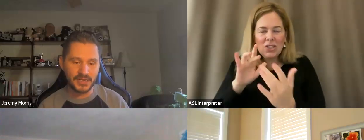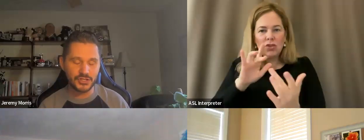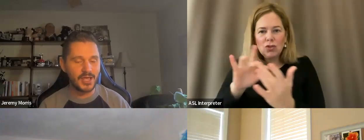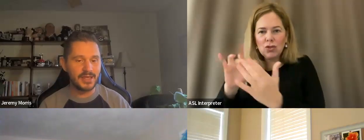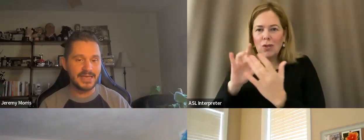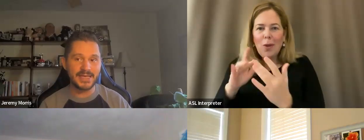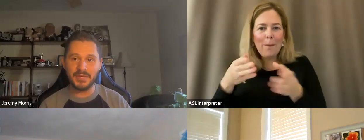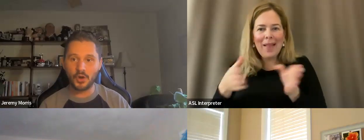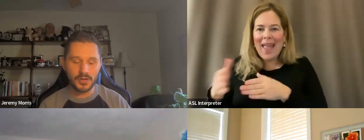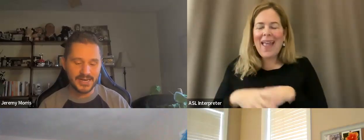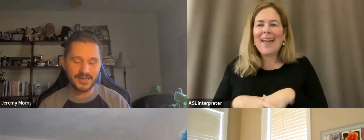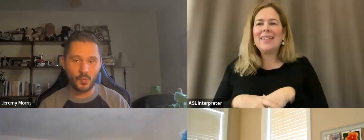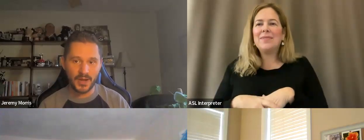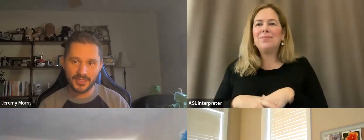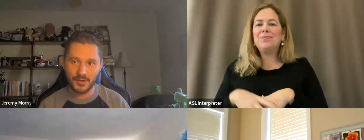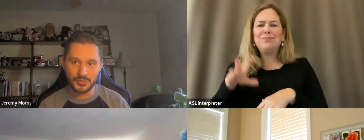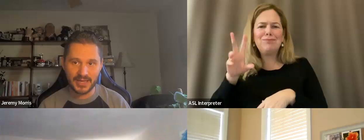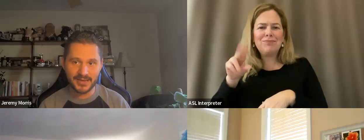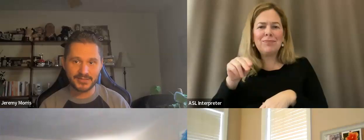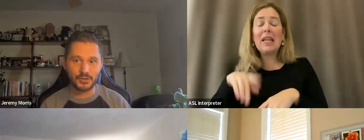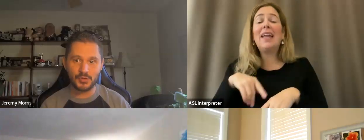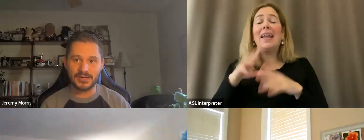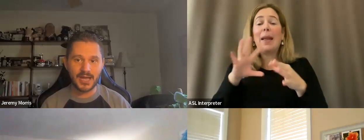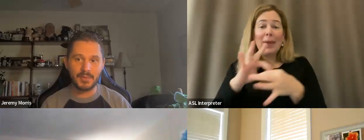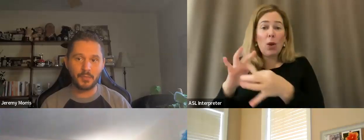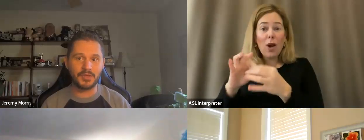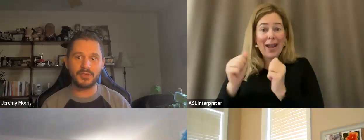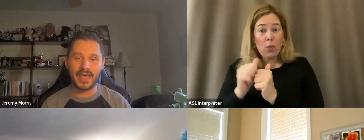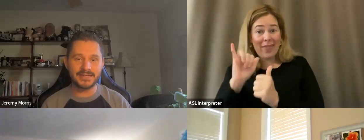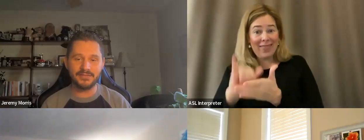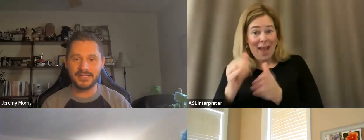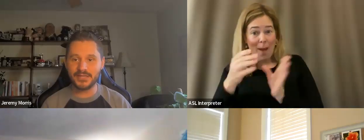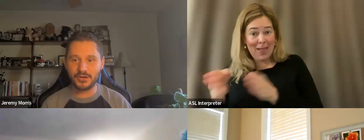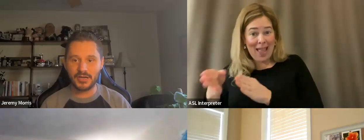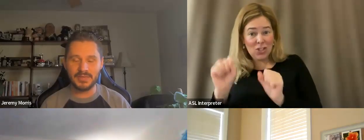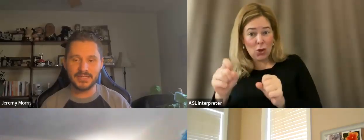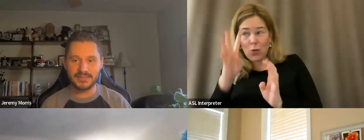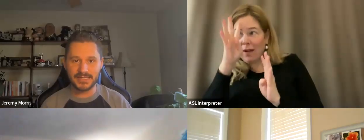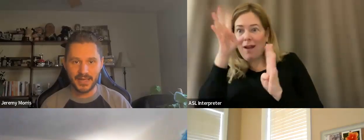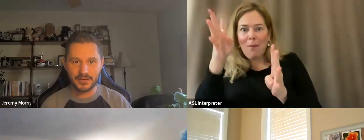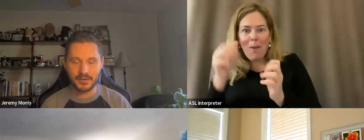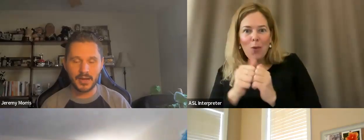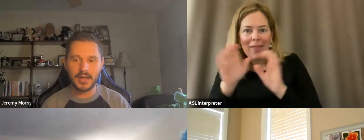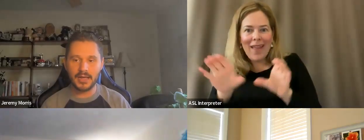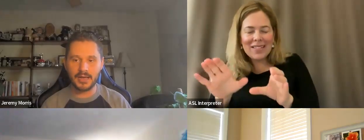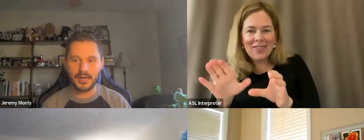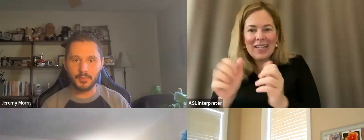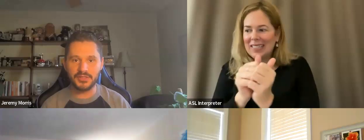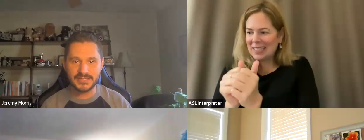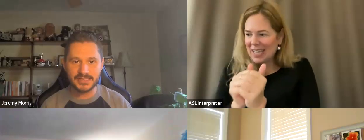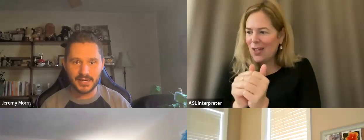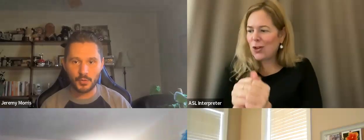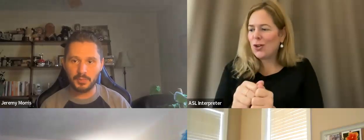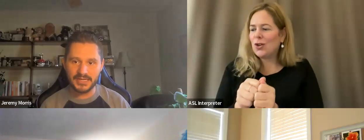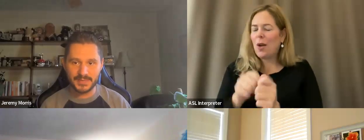for outreach. It can be coordinated with those plans, so you can come up with activities that are going to be done together.